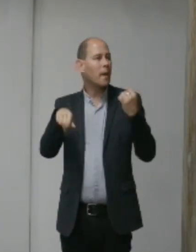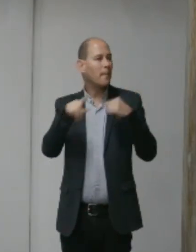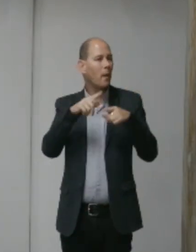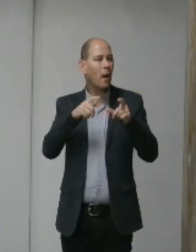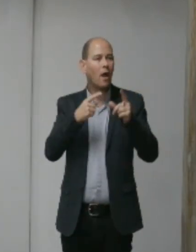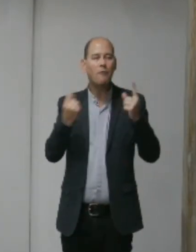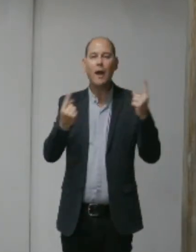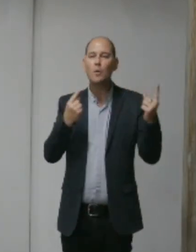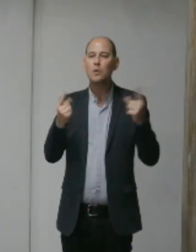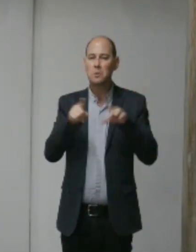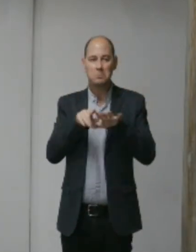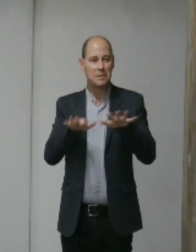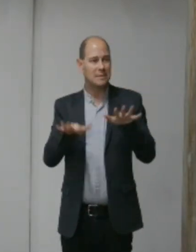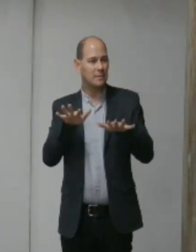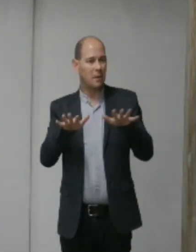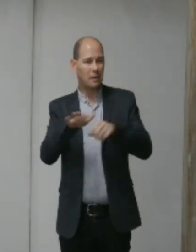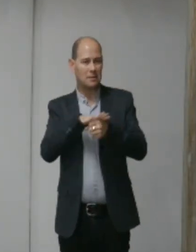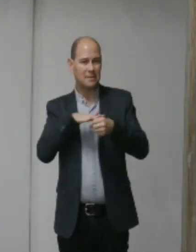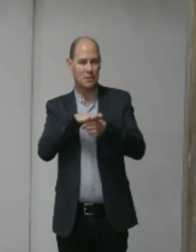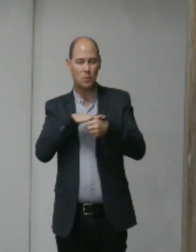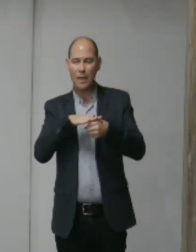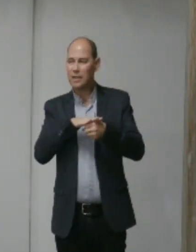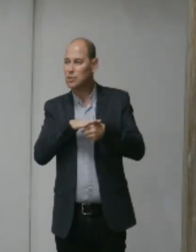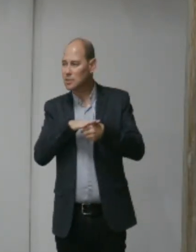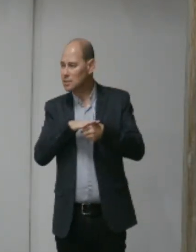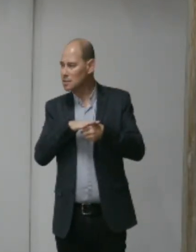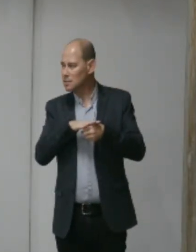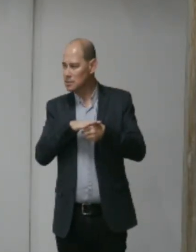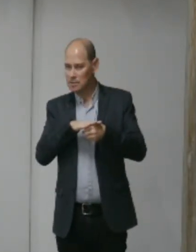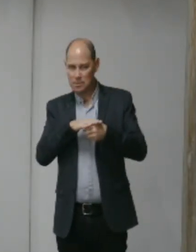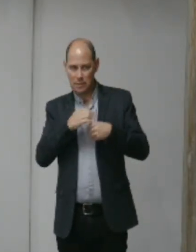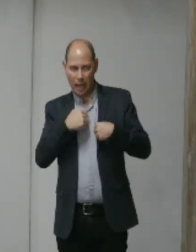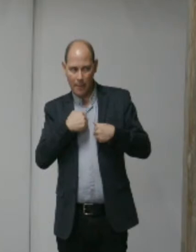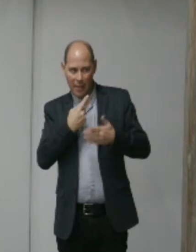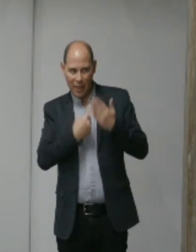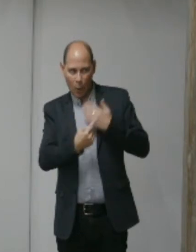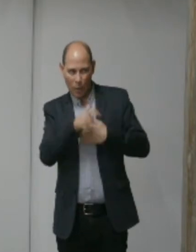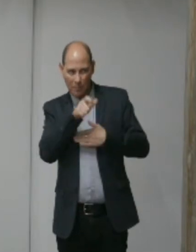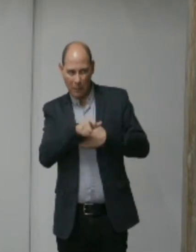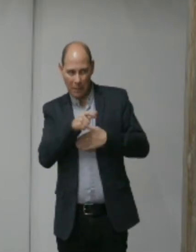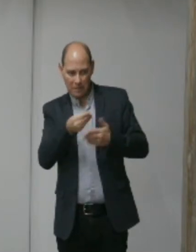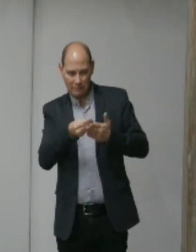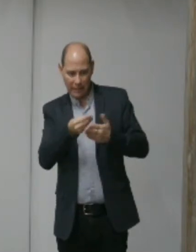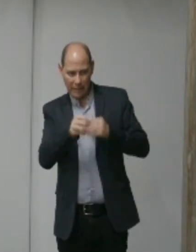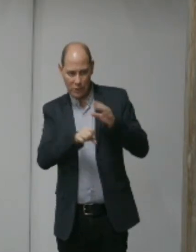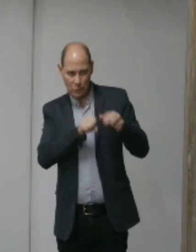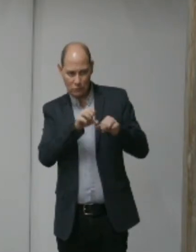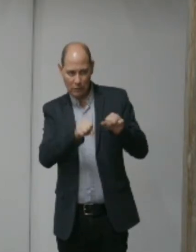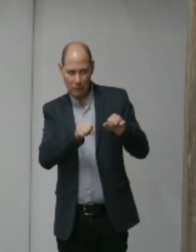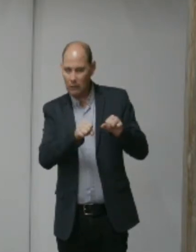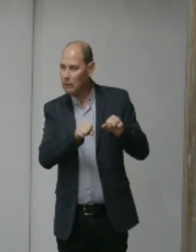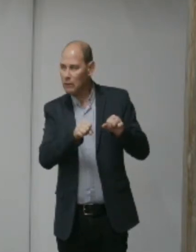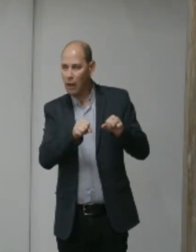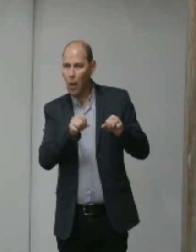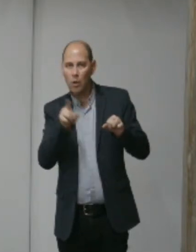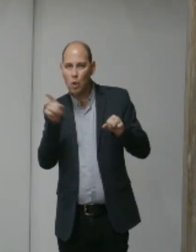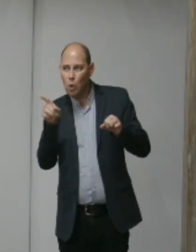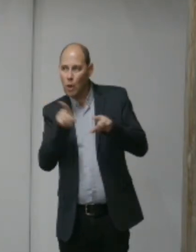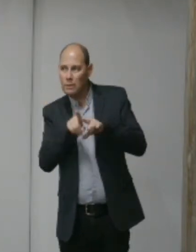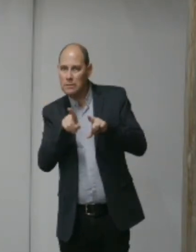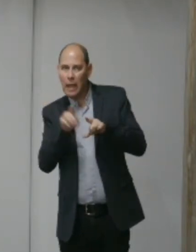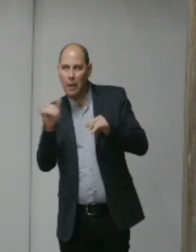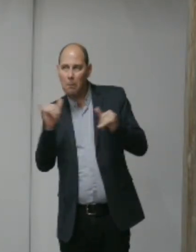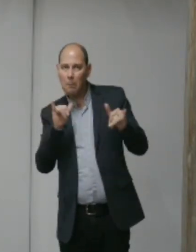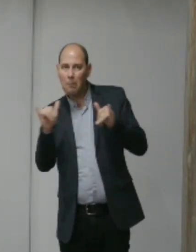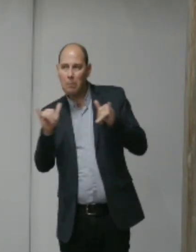work and feeling very much like, I don't know if I'm the only person here who's like financially struggling. But how do you get to a place where in those kind